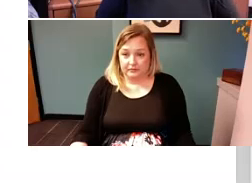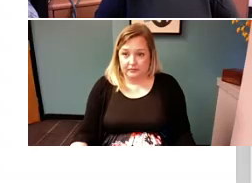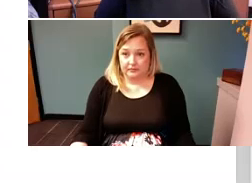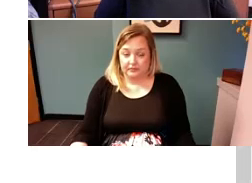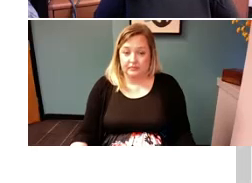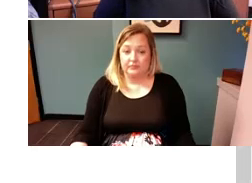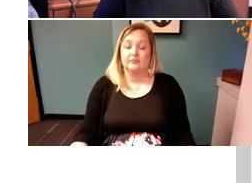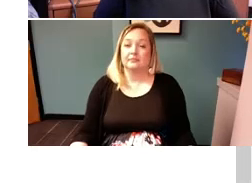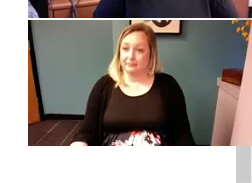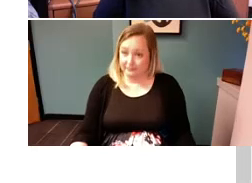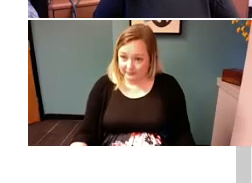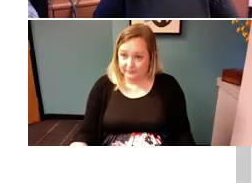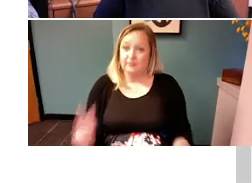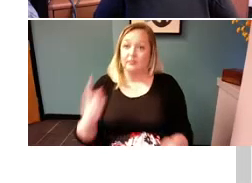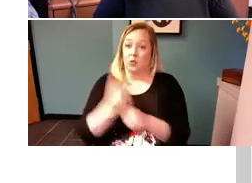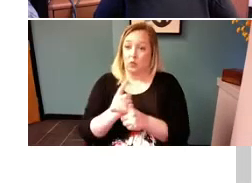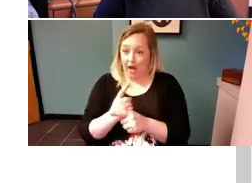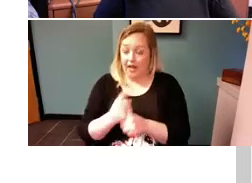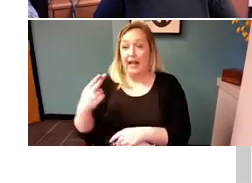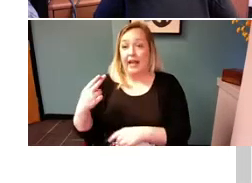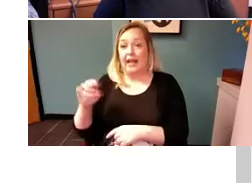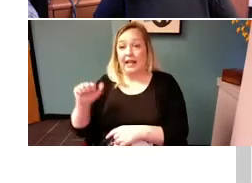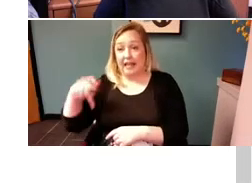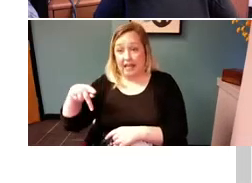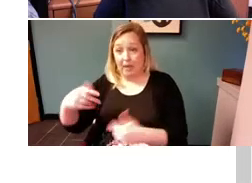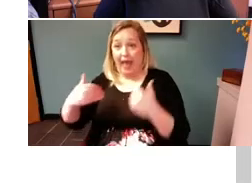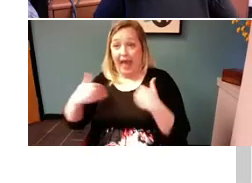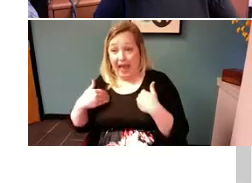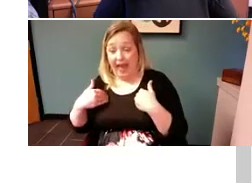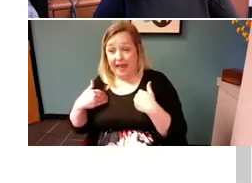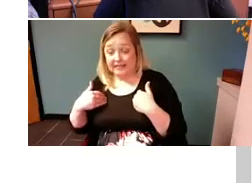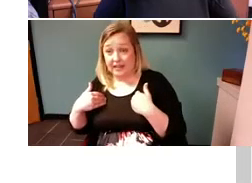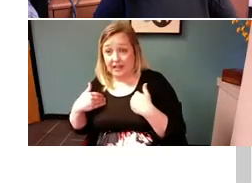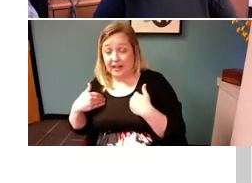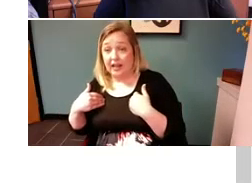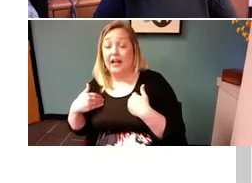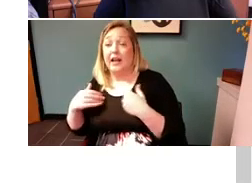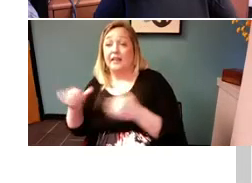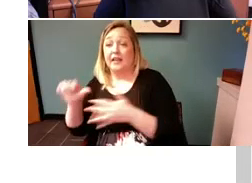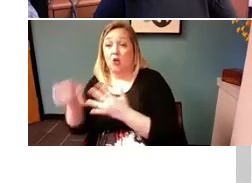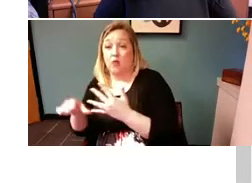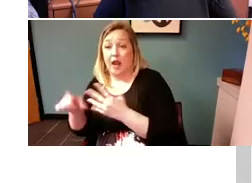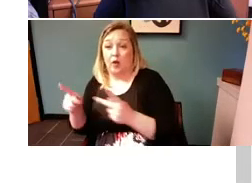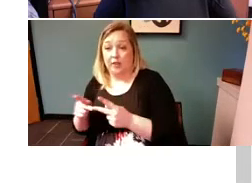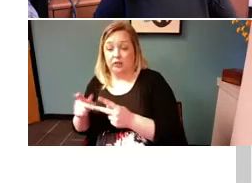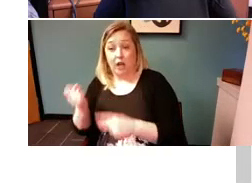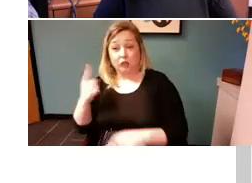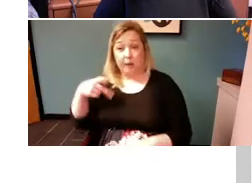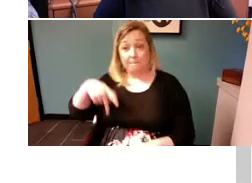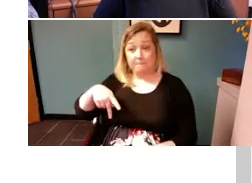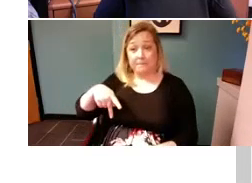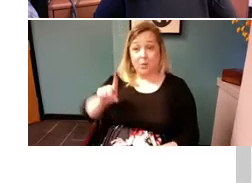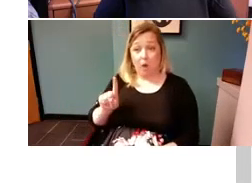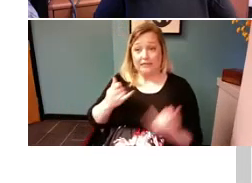Right. So the heap has the array allocation. However, P1 is still in stack, but it now has the value